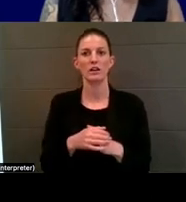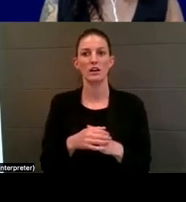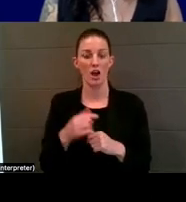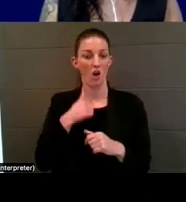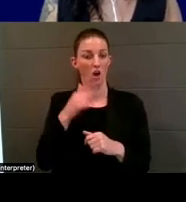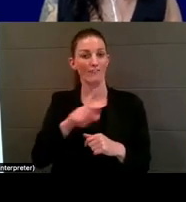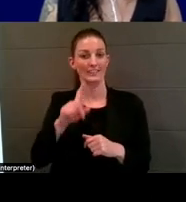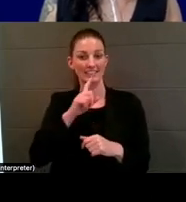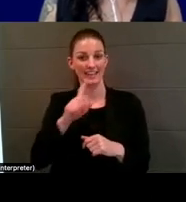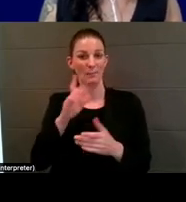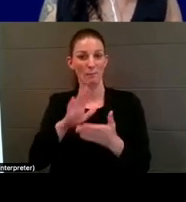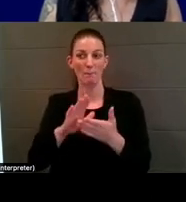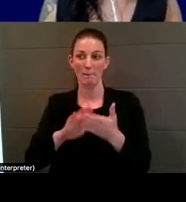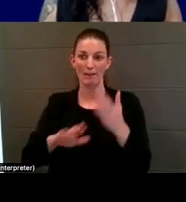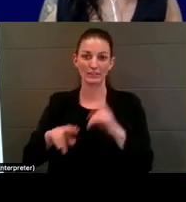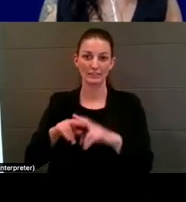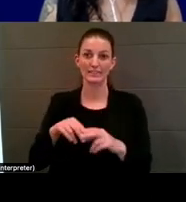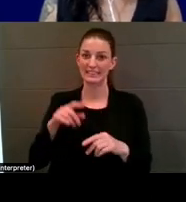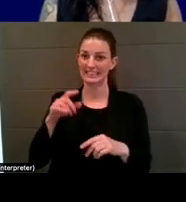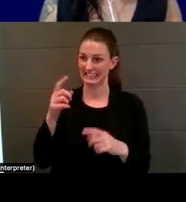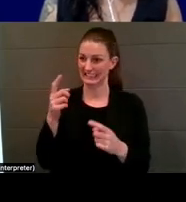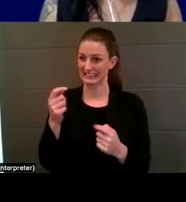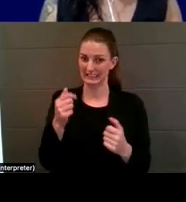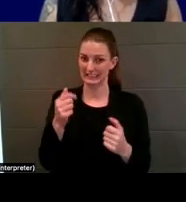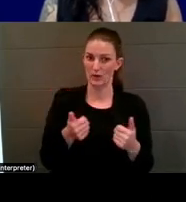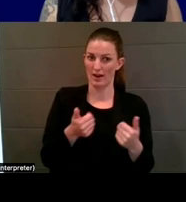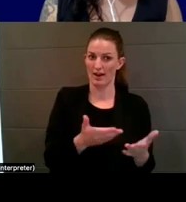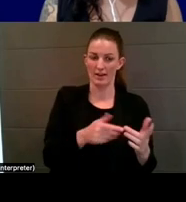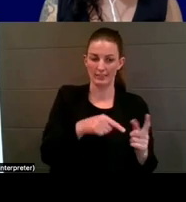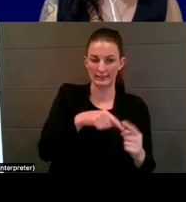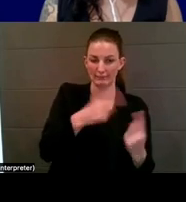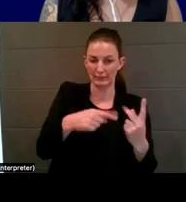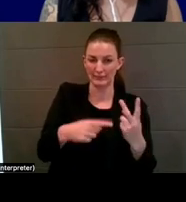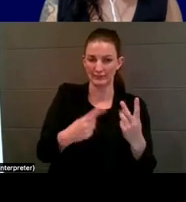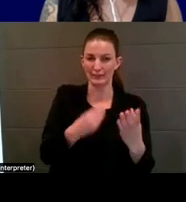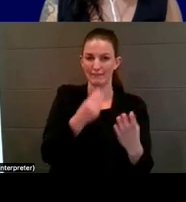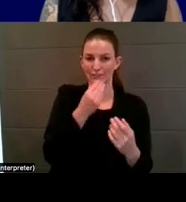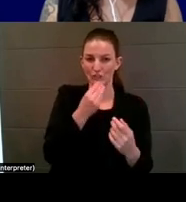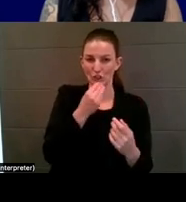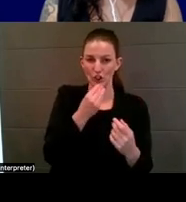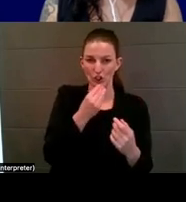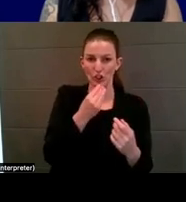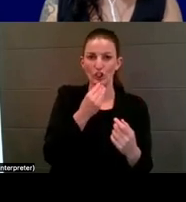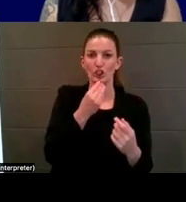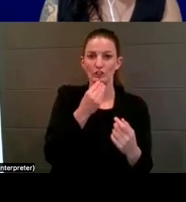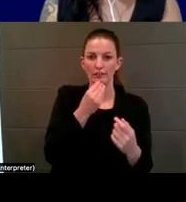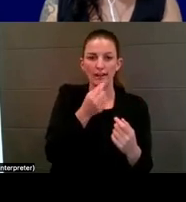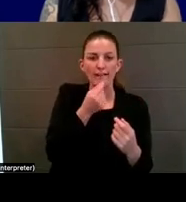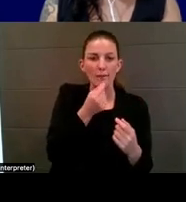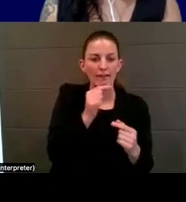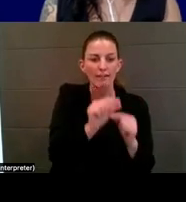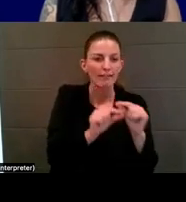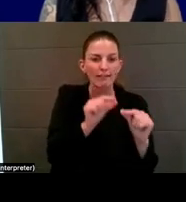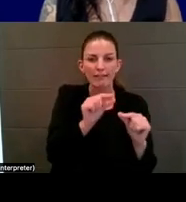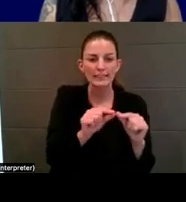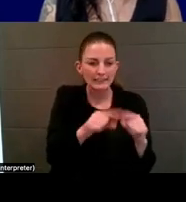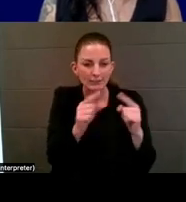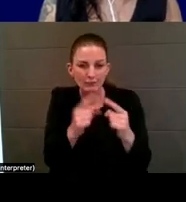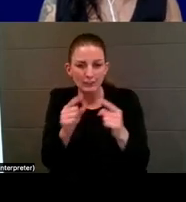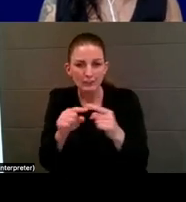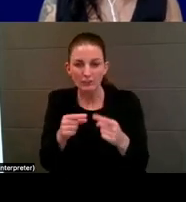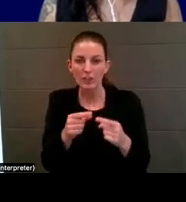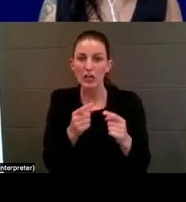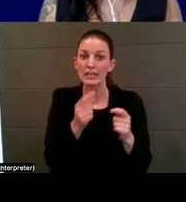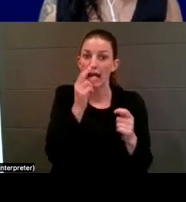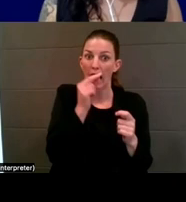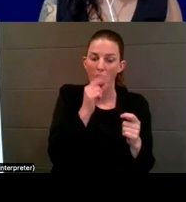earlier on. It's easier to introduce a variety earlier and then build volumes of food later.